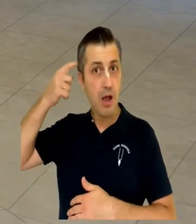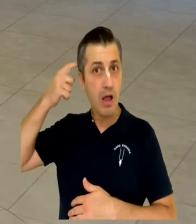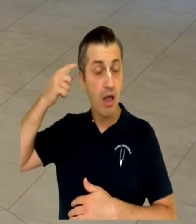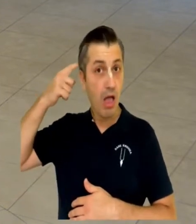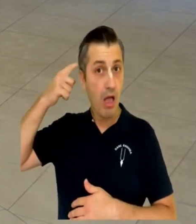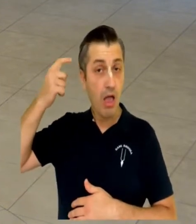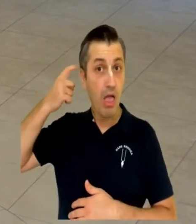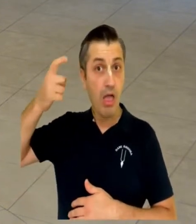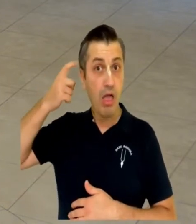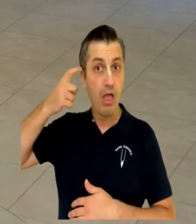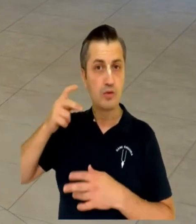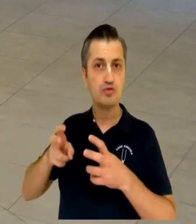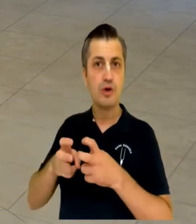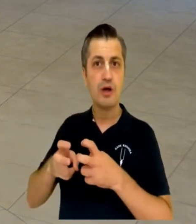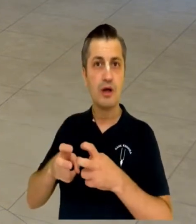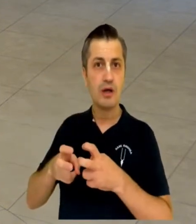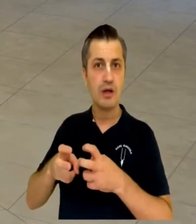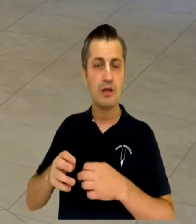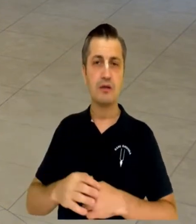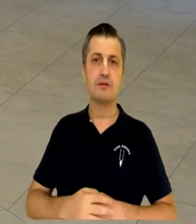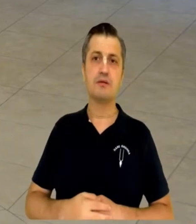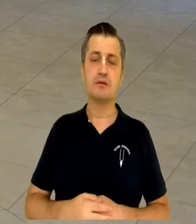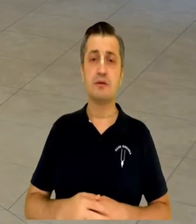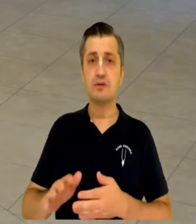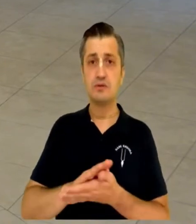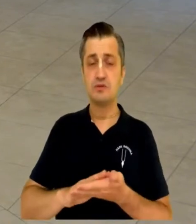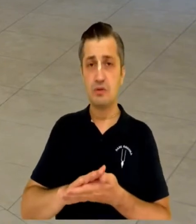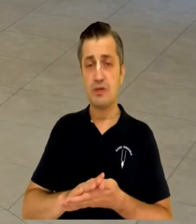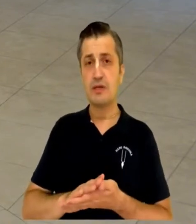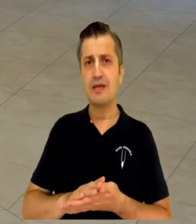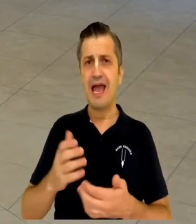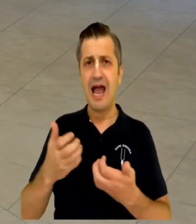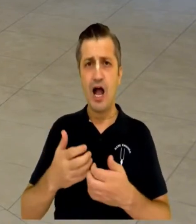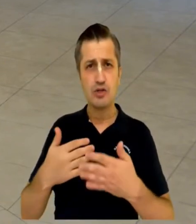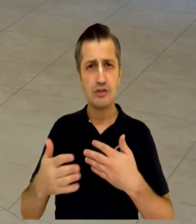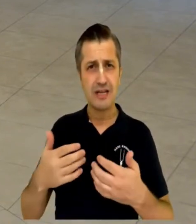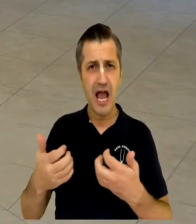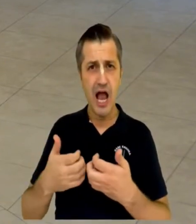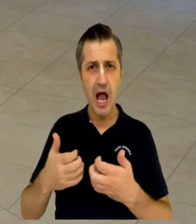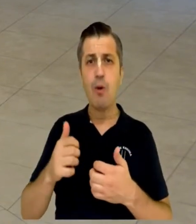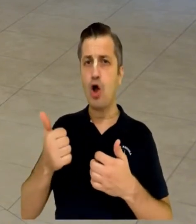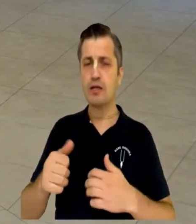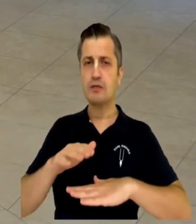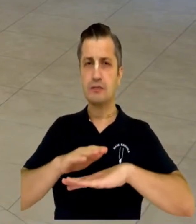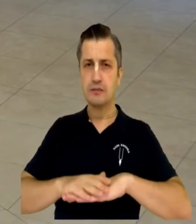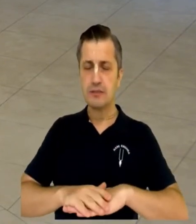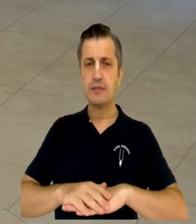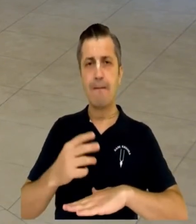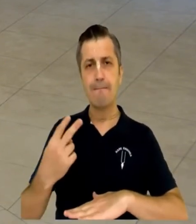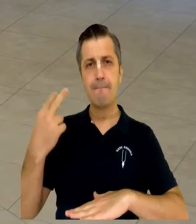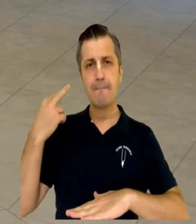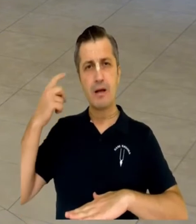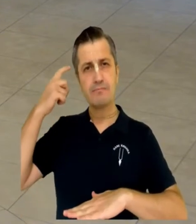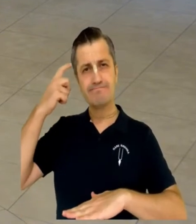So then we can really go into those past experiences, and we need to reflect on, okay, what actually happened there. We need to learn, okay, what are the good